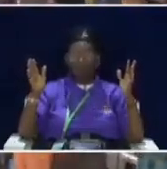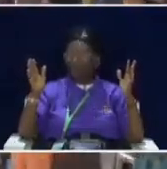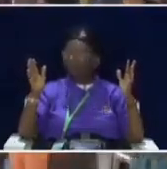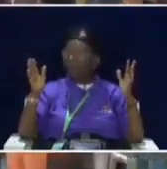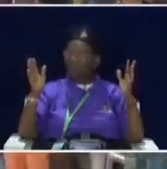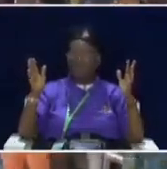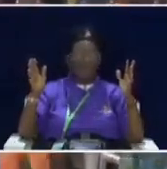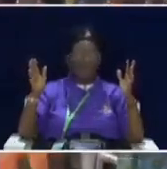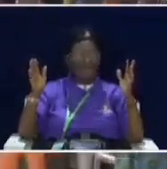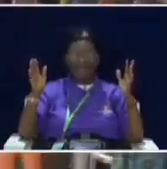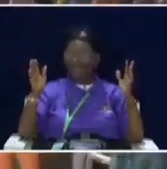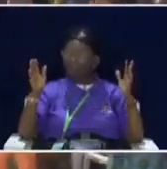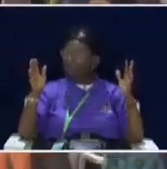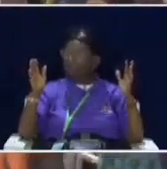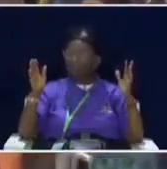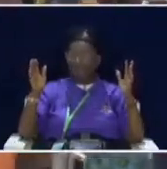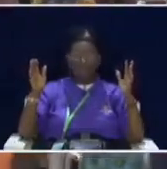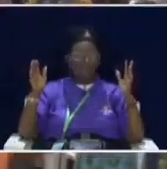Hallelujah, I sing.